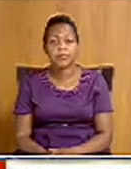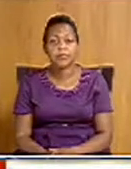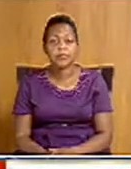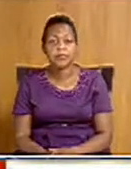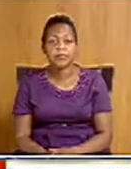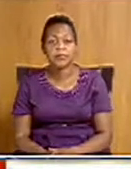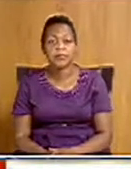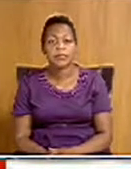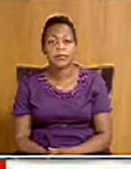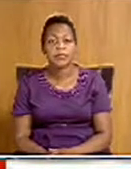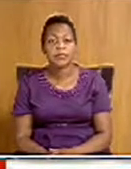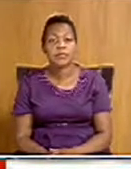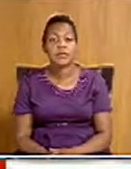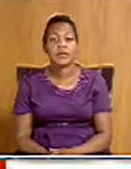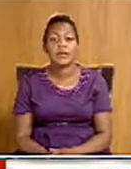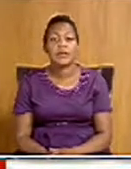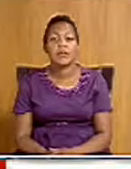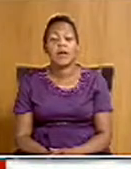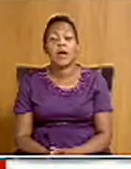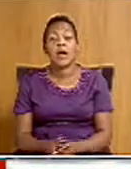ze nseke enzibikidde.